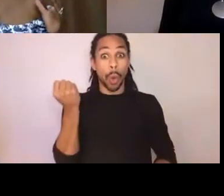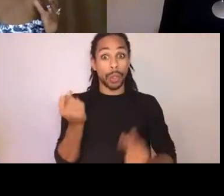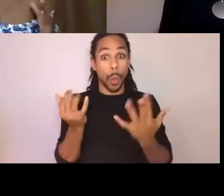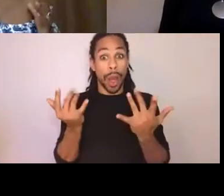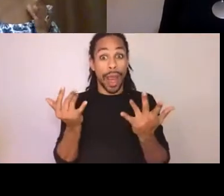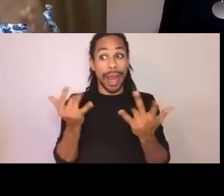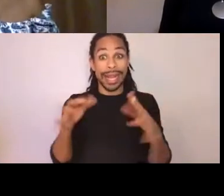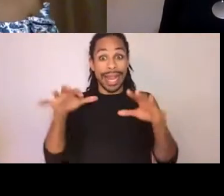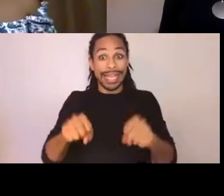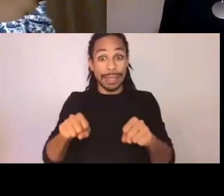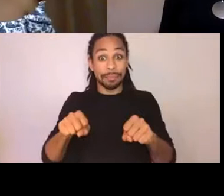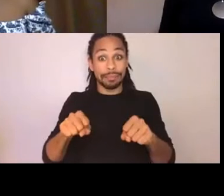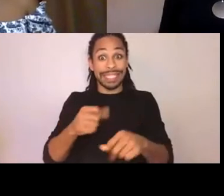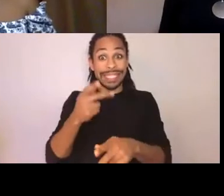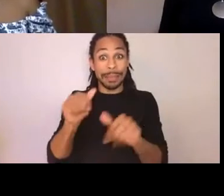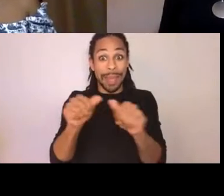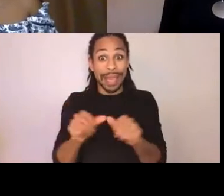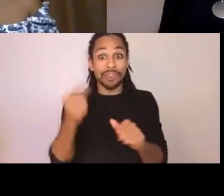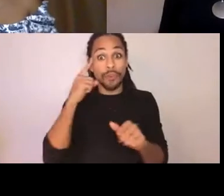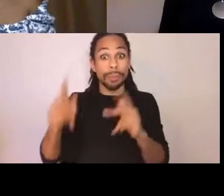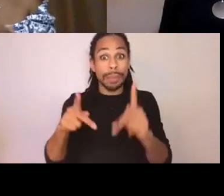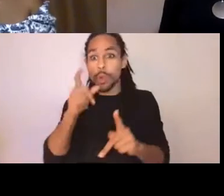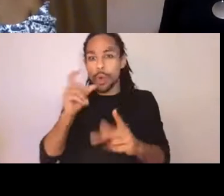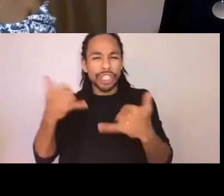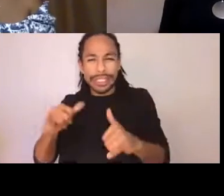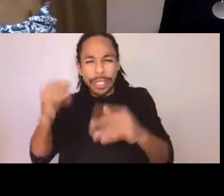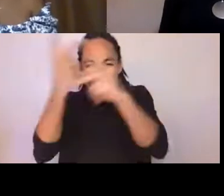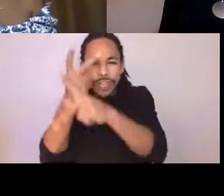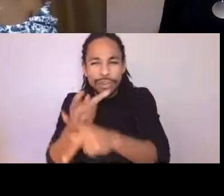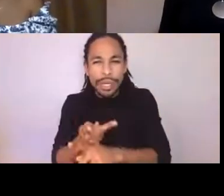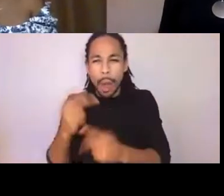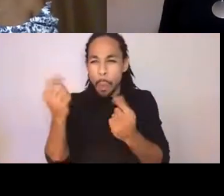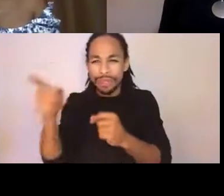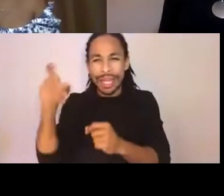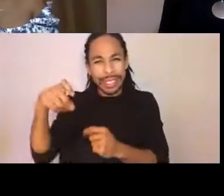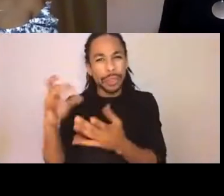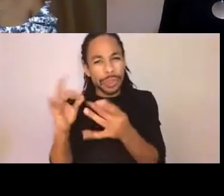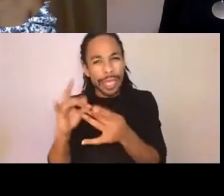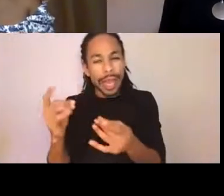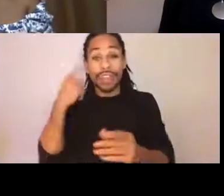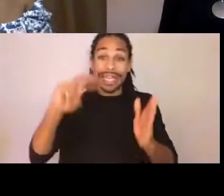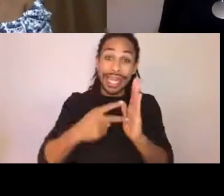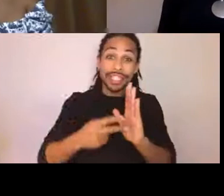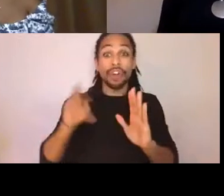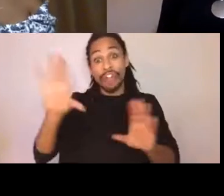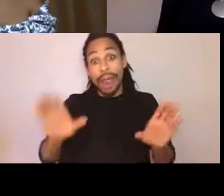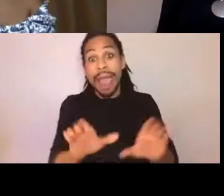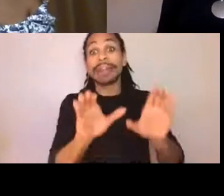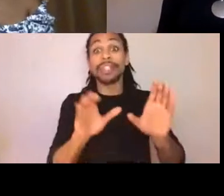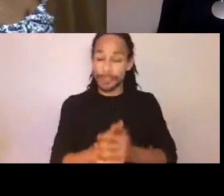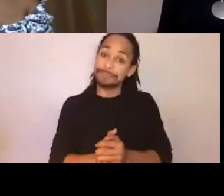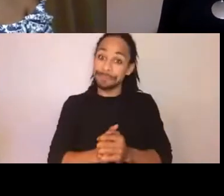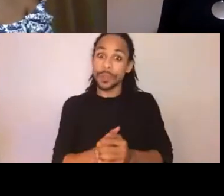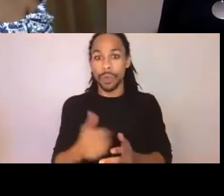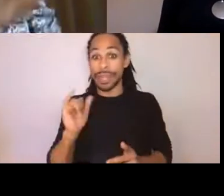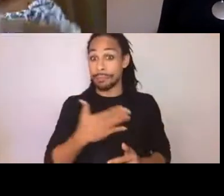support whatever the intention or the action that's wanting to have happen. So that's kind of my take or